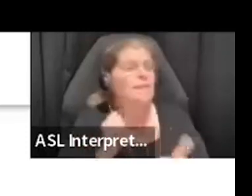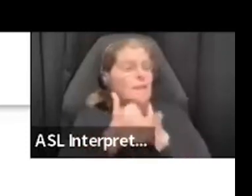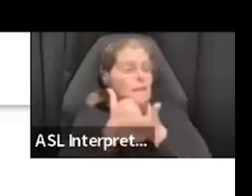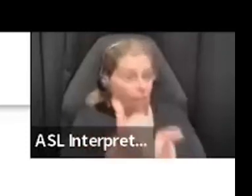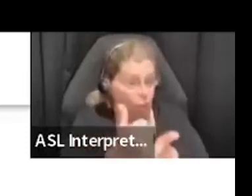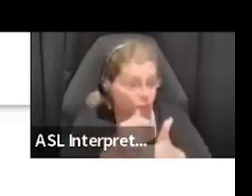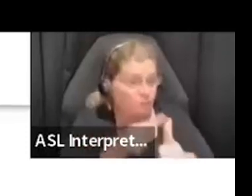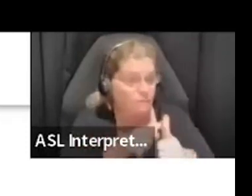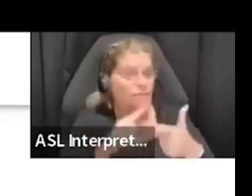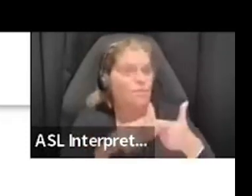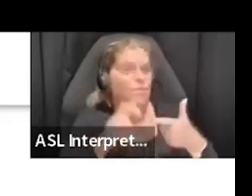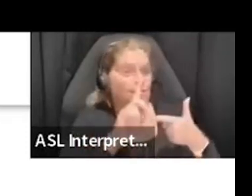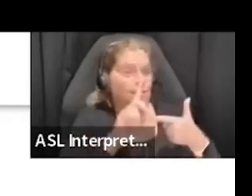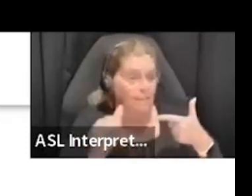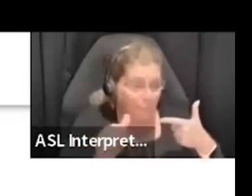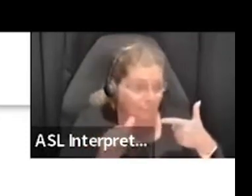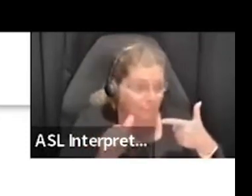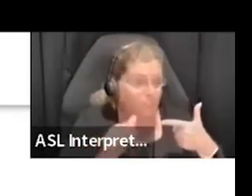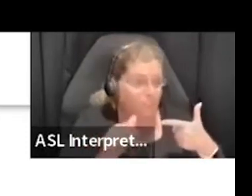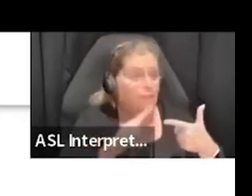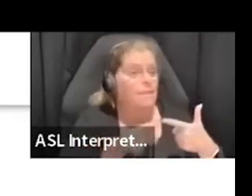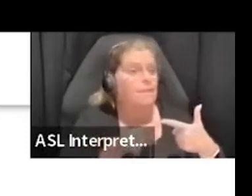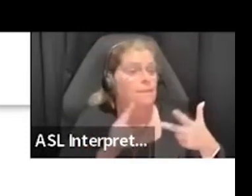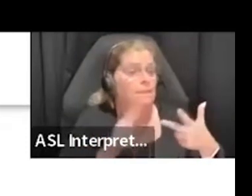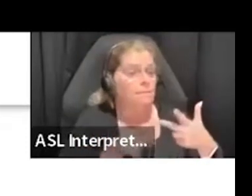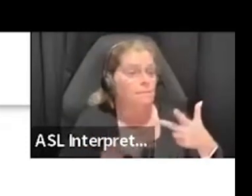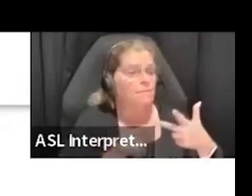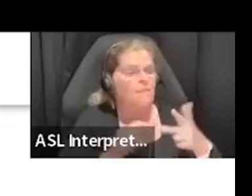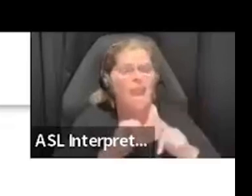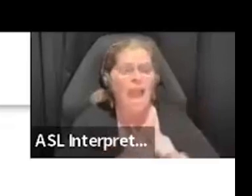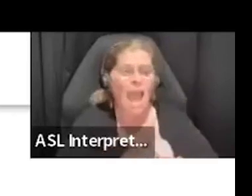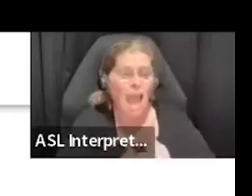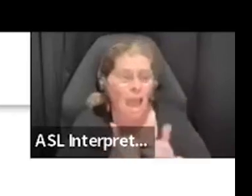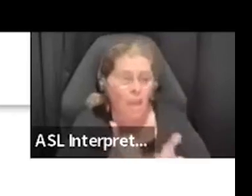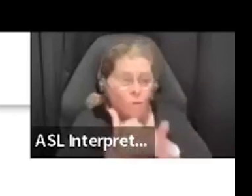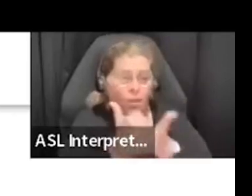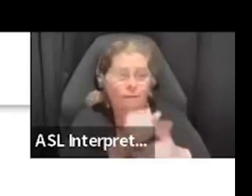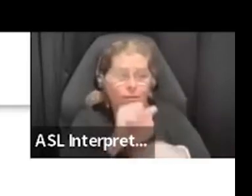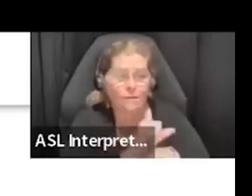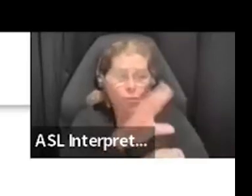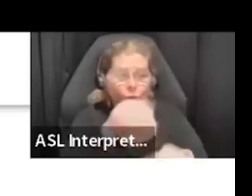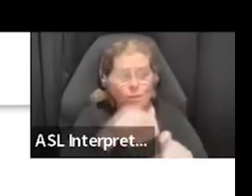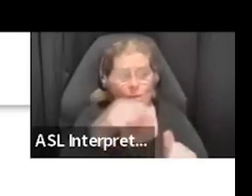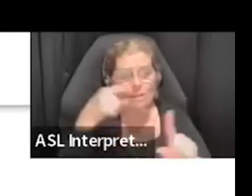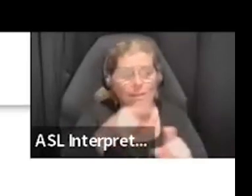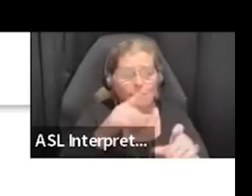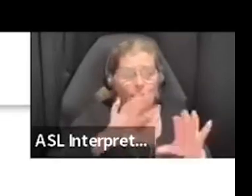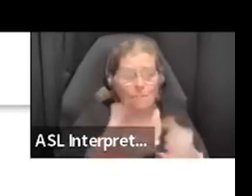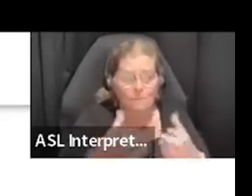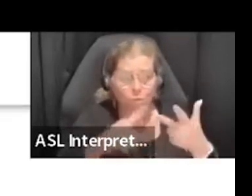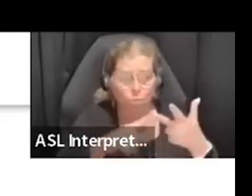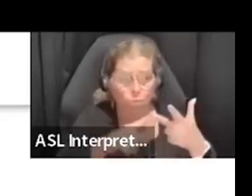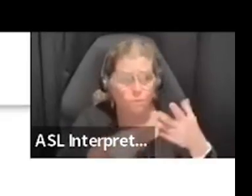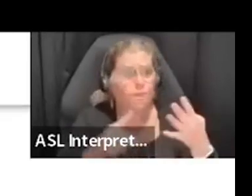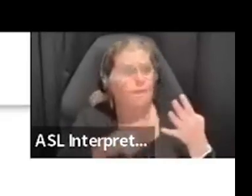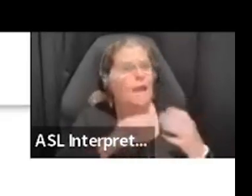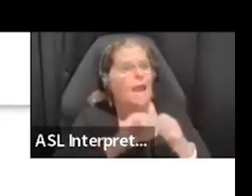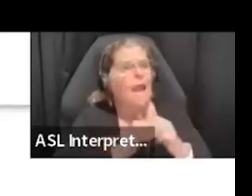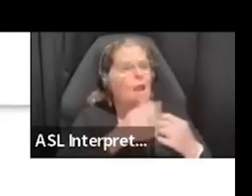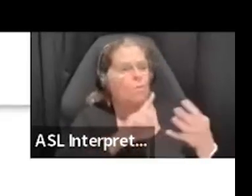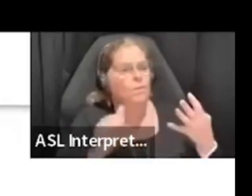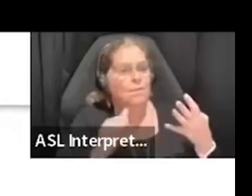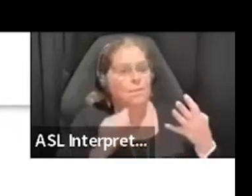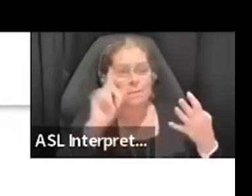the disabilities that you're working with, how interventions work with certain populations, how the disability manifests in